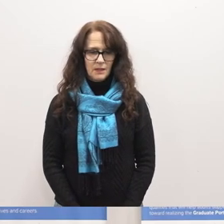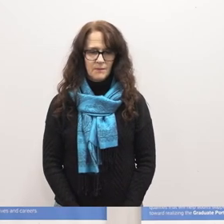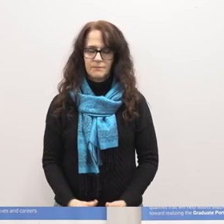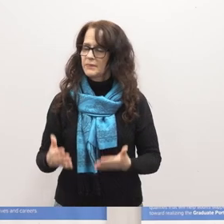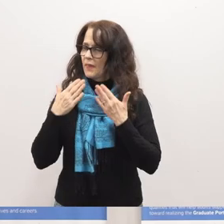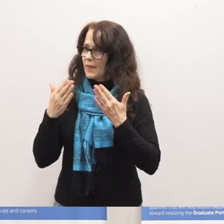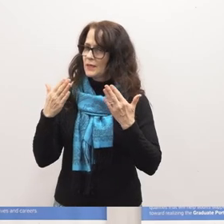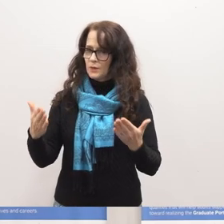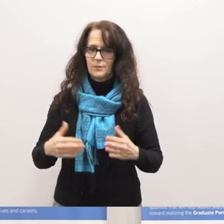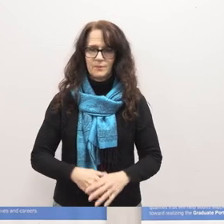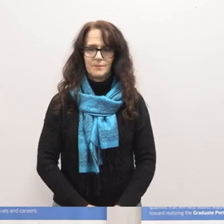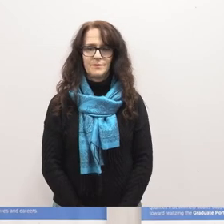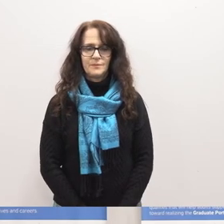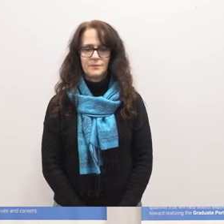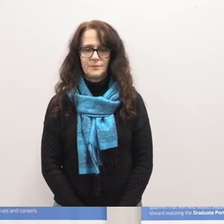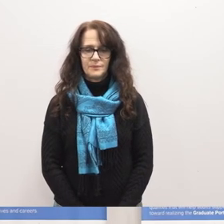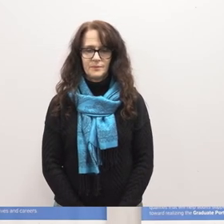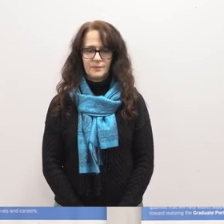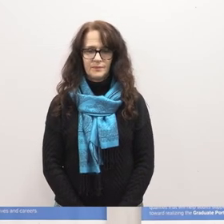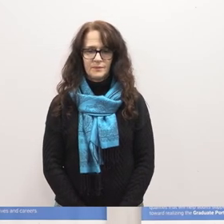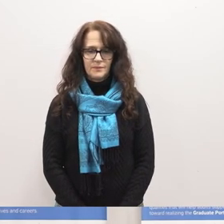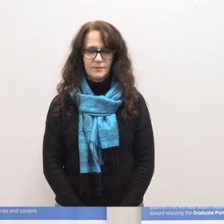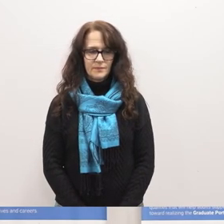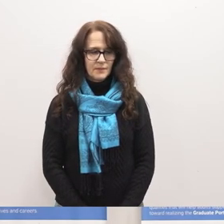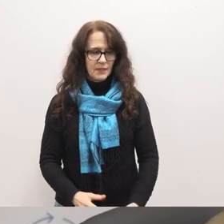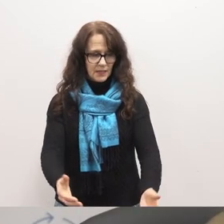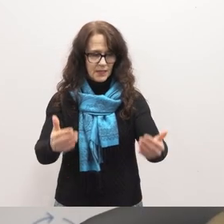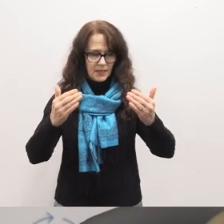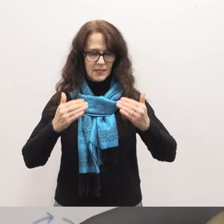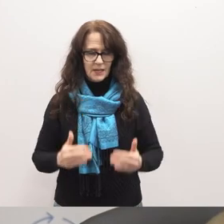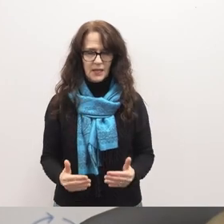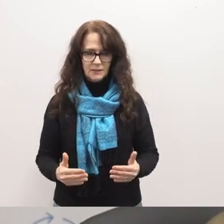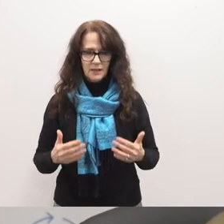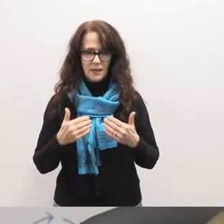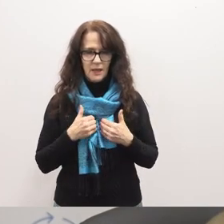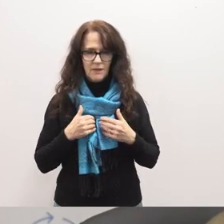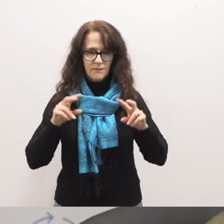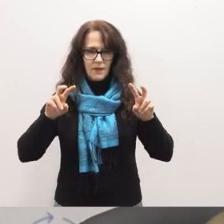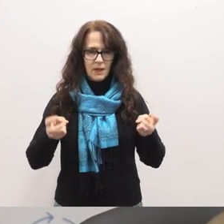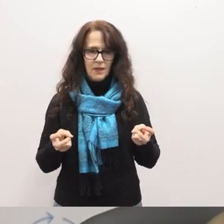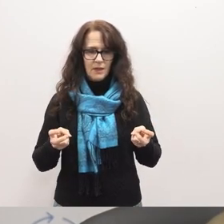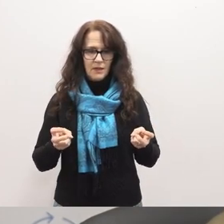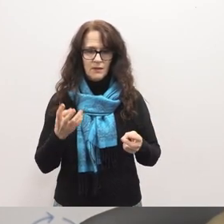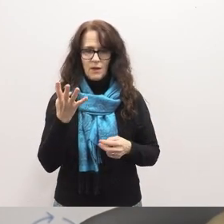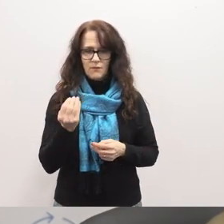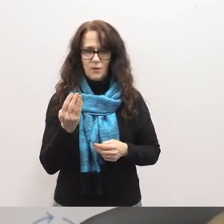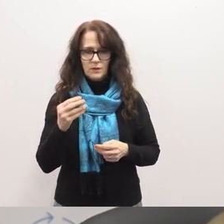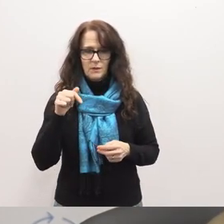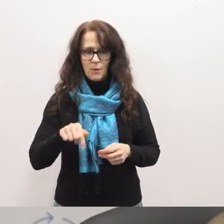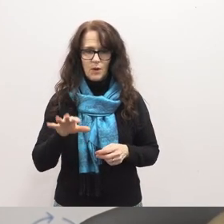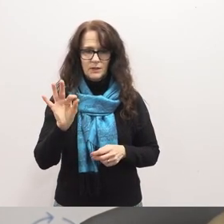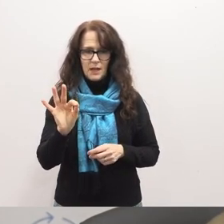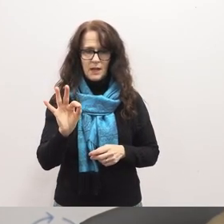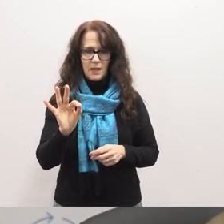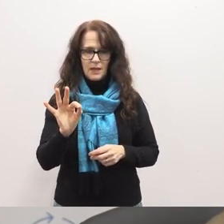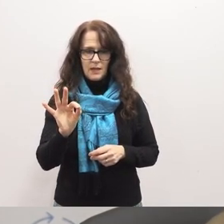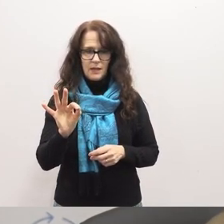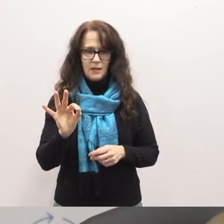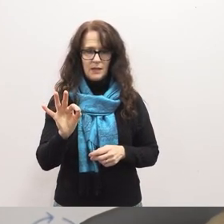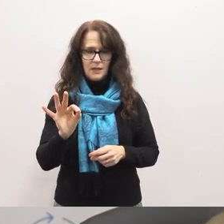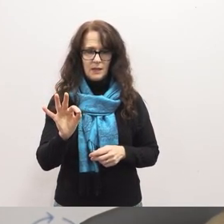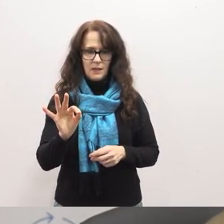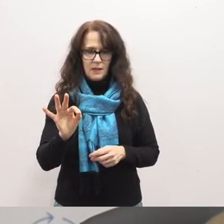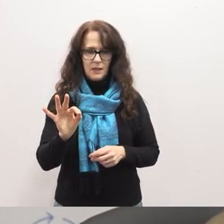Thank you. And next on the agenda, we have item 14.9, and this is